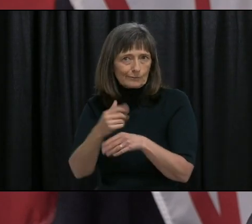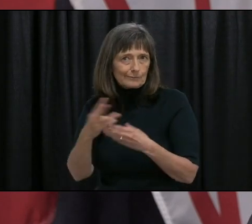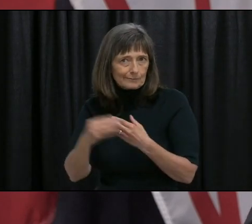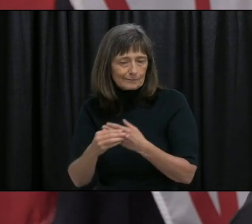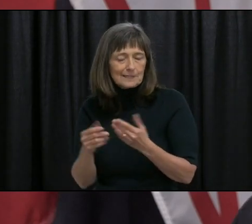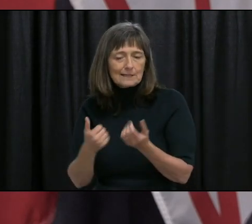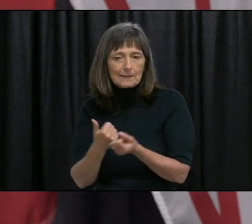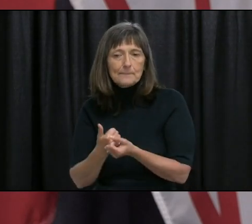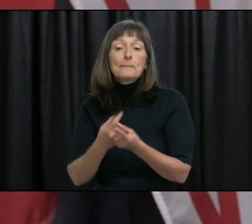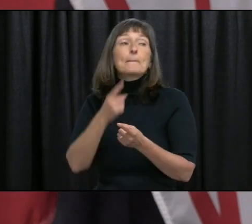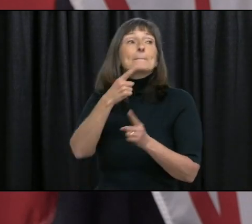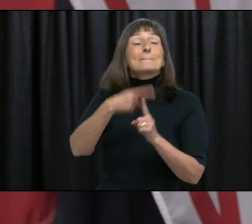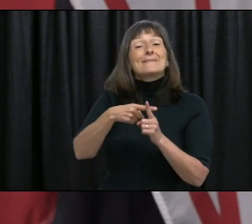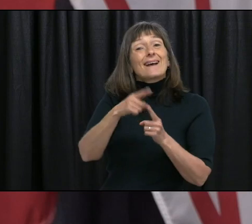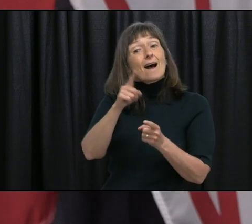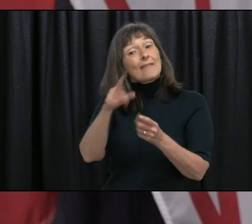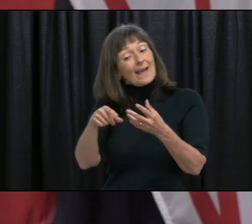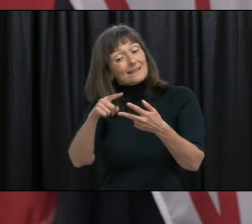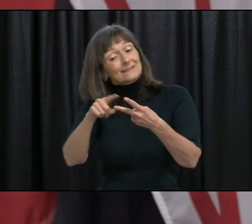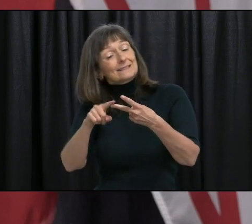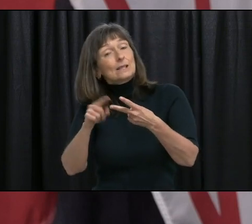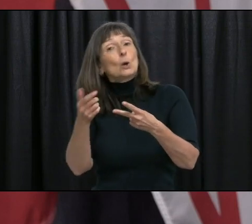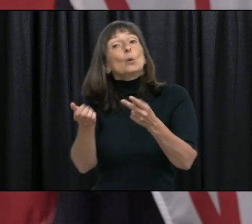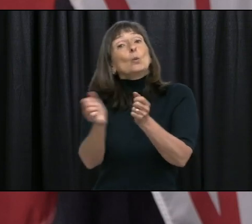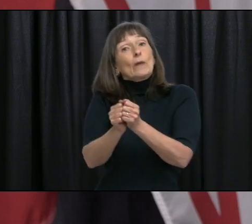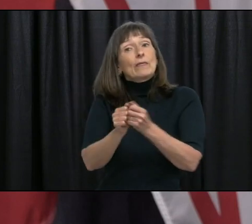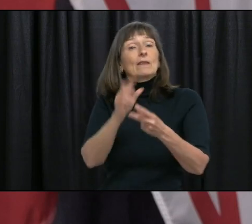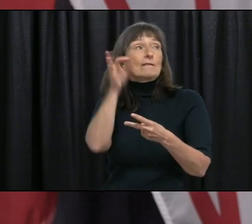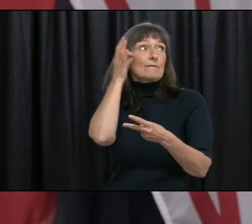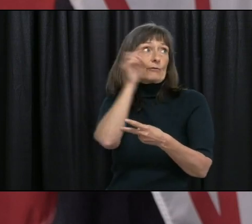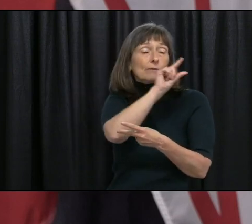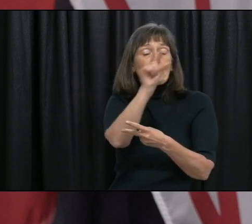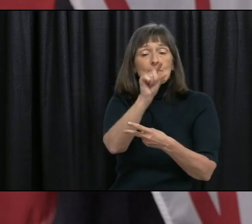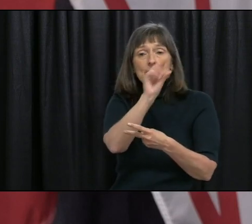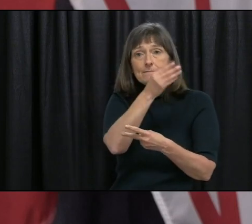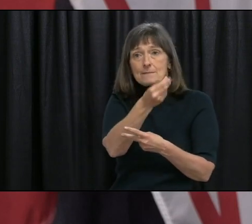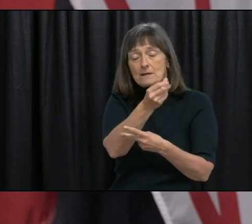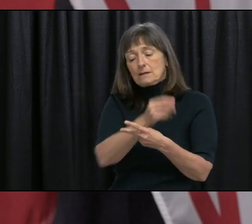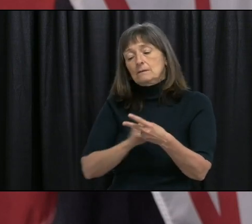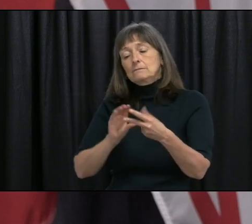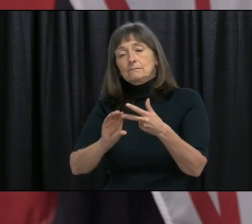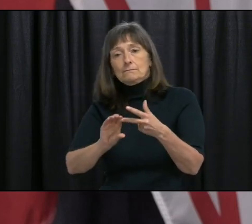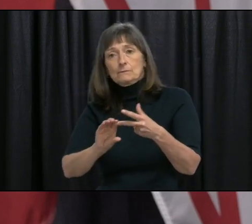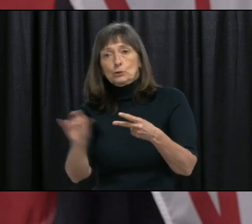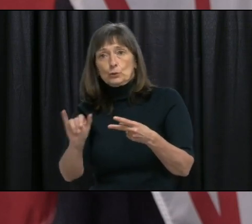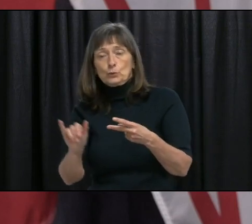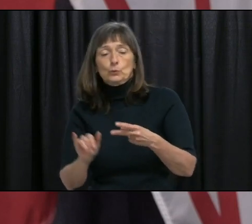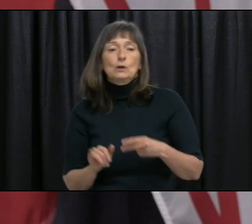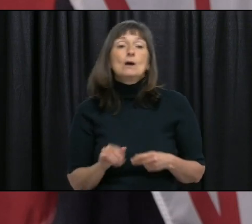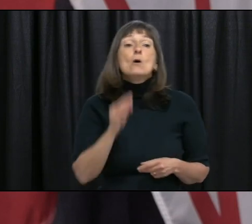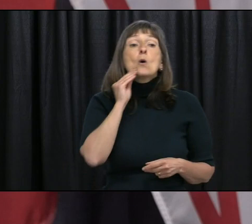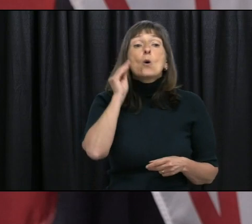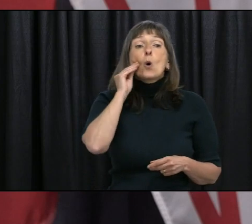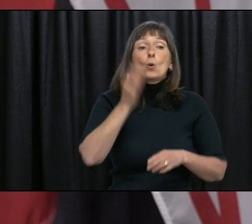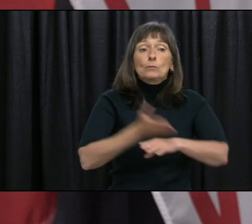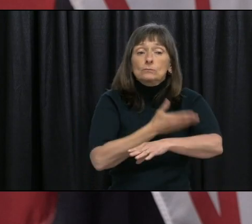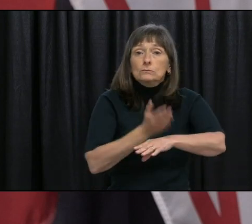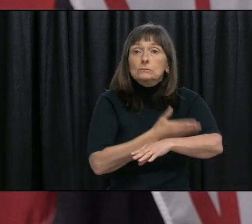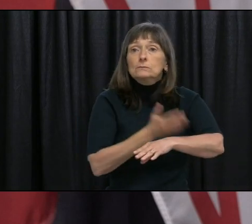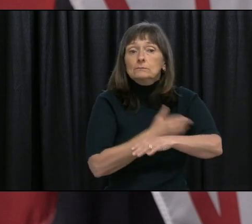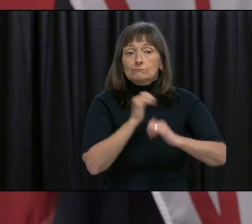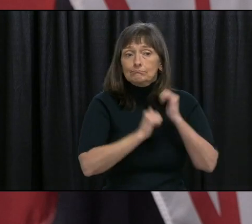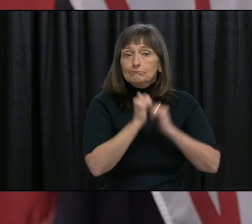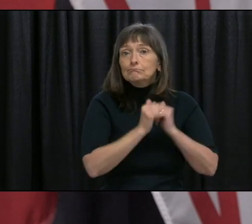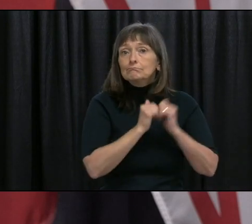was on top of and complementing the federal program as well. The residential construction rebate program is getting significant take-up. This